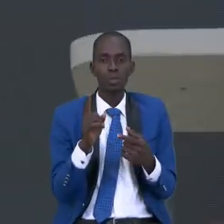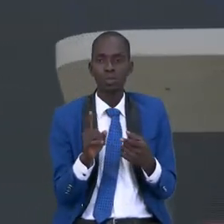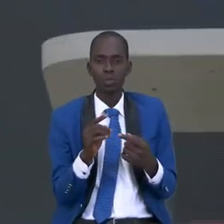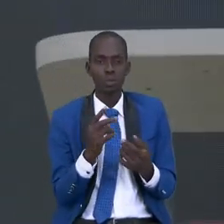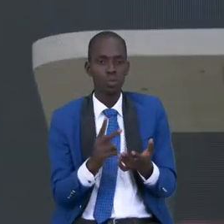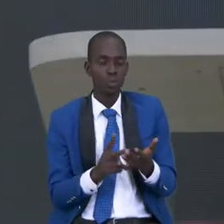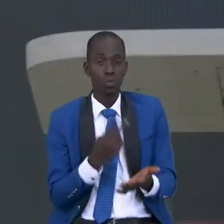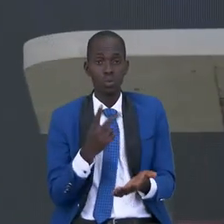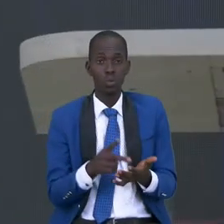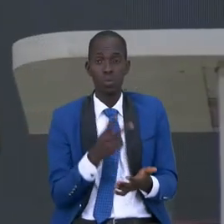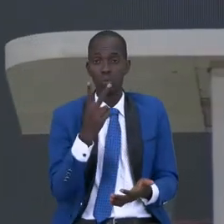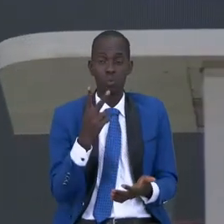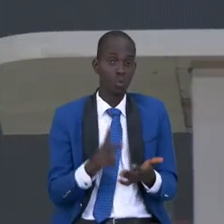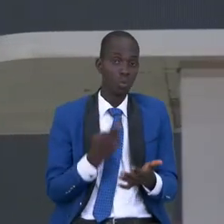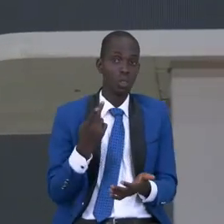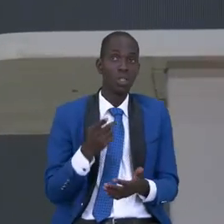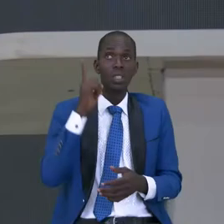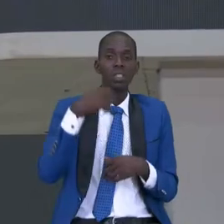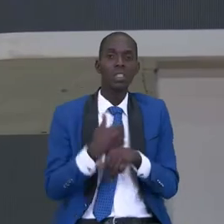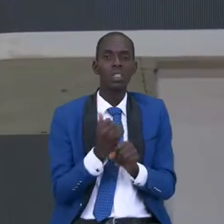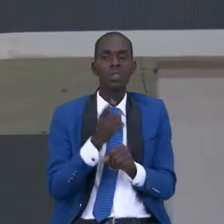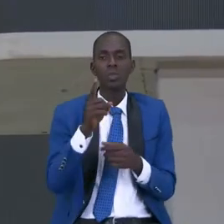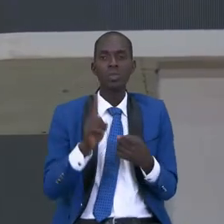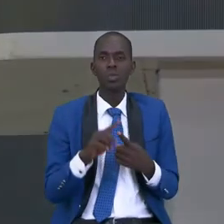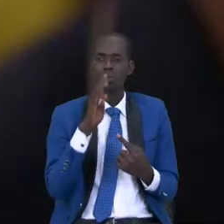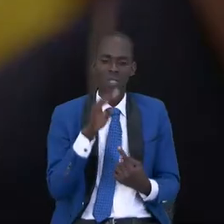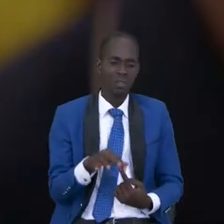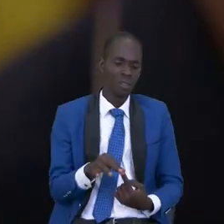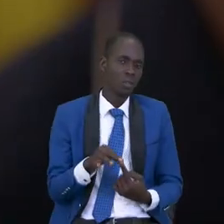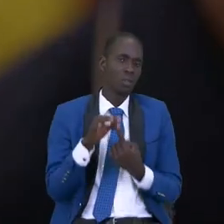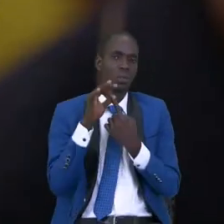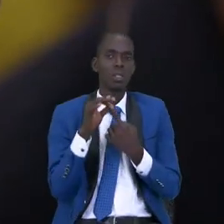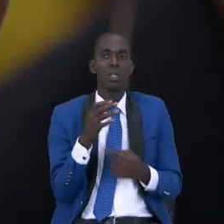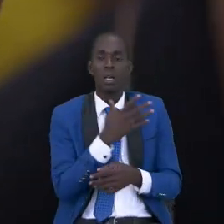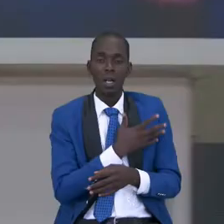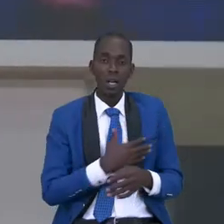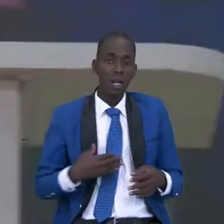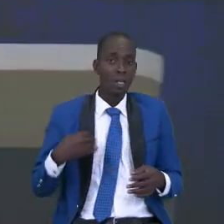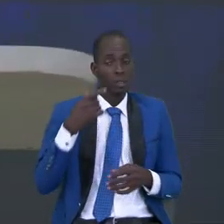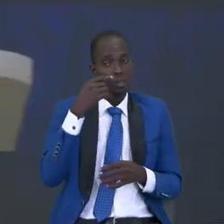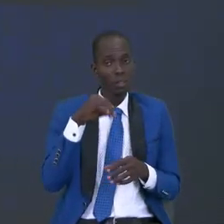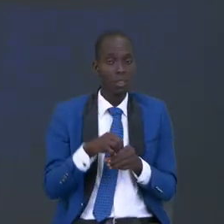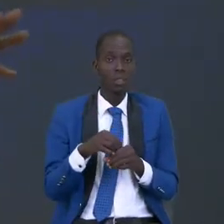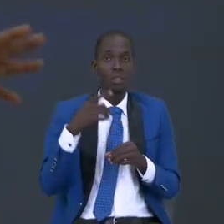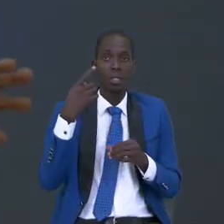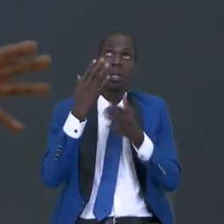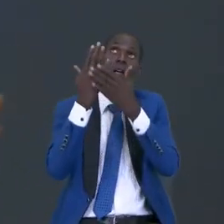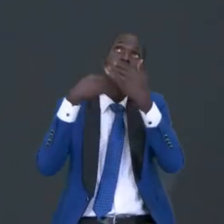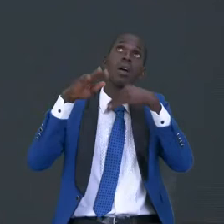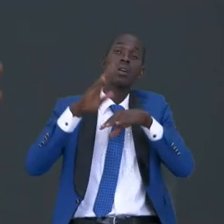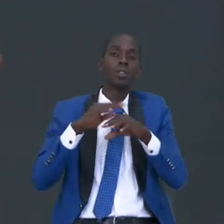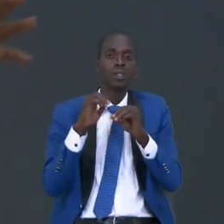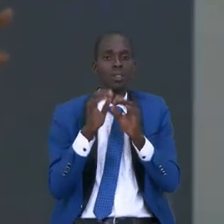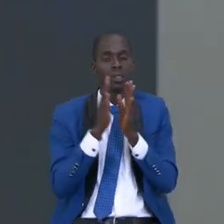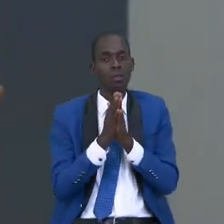us unique. He created you unique. And in the courts of heaven, in the books